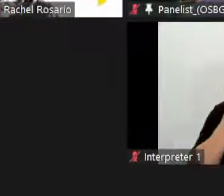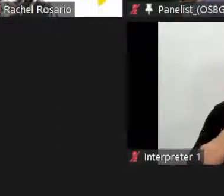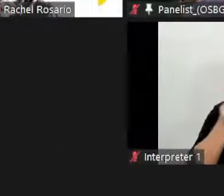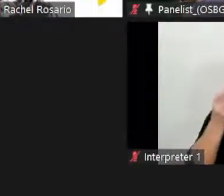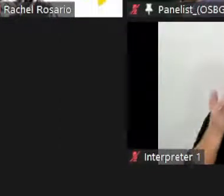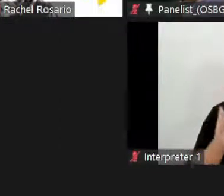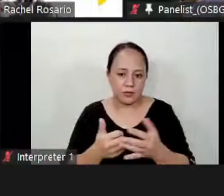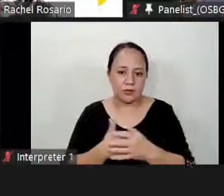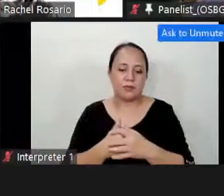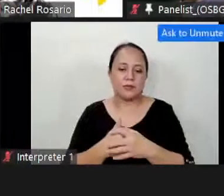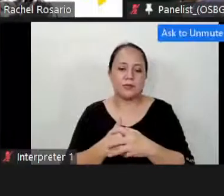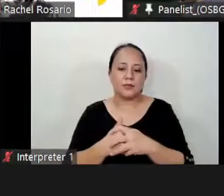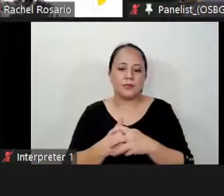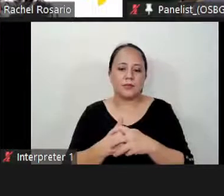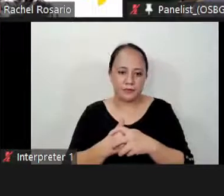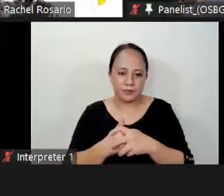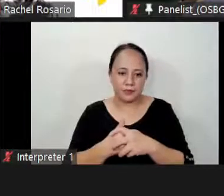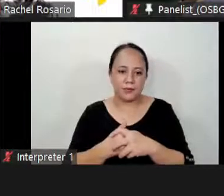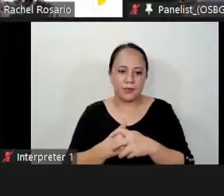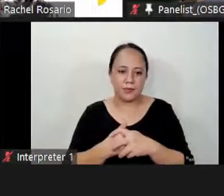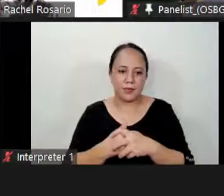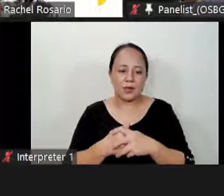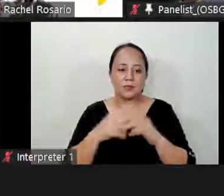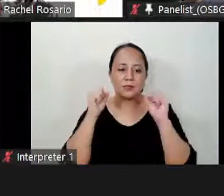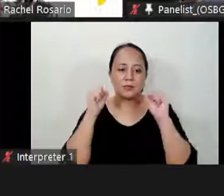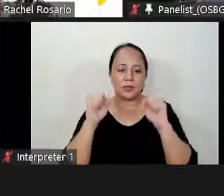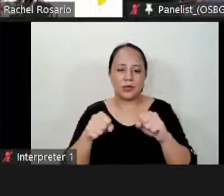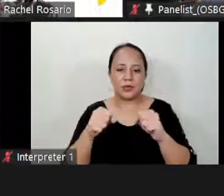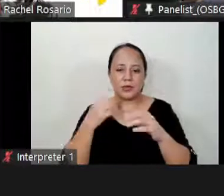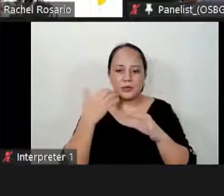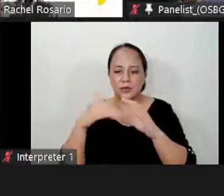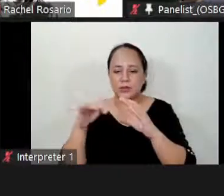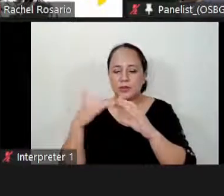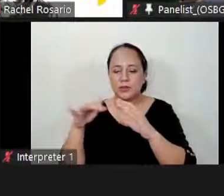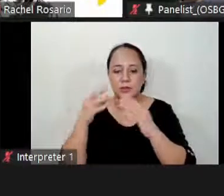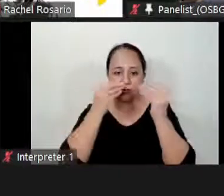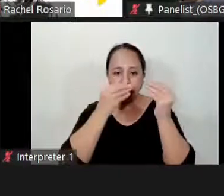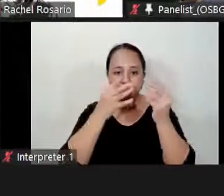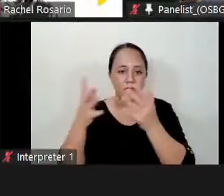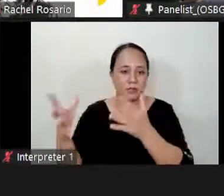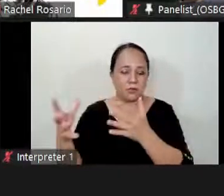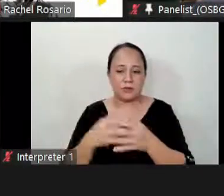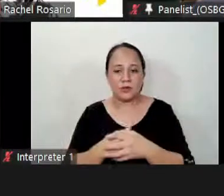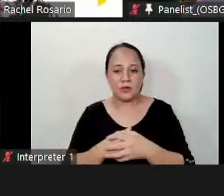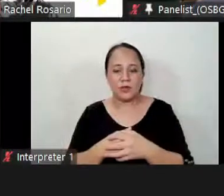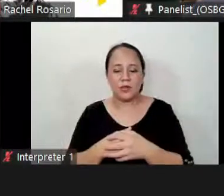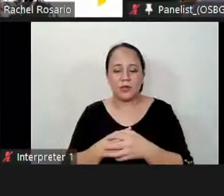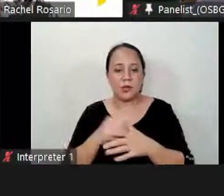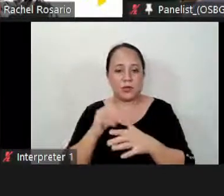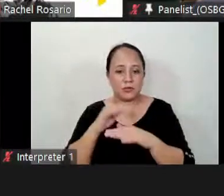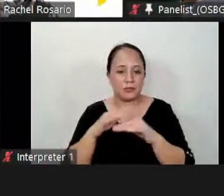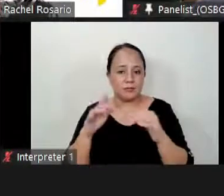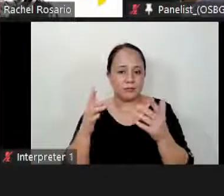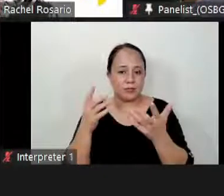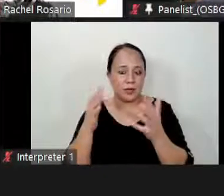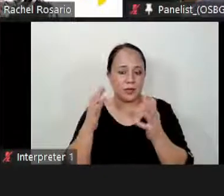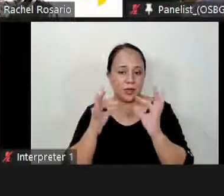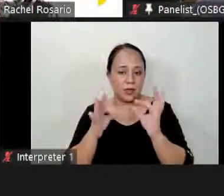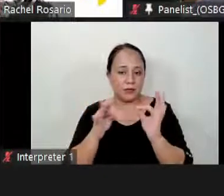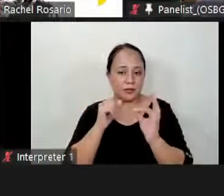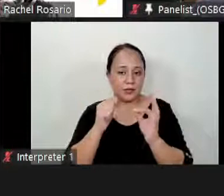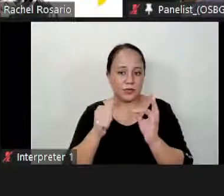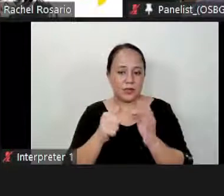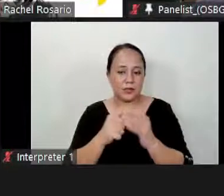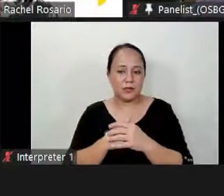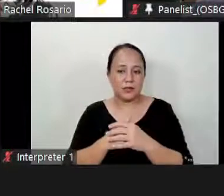providers are capable of sending that information digitally. Otherwise, haywire